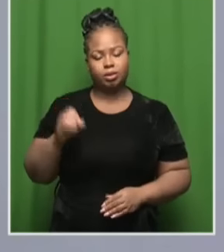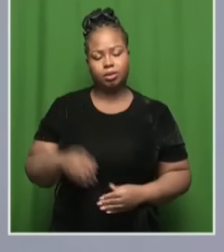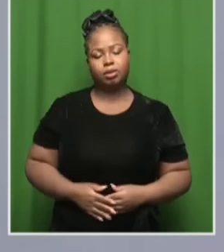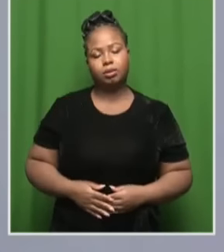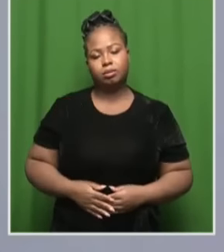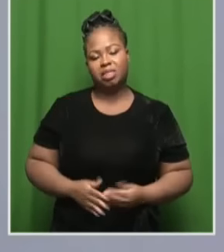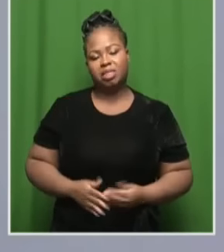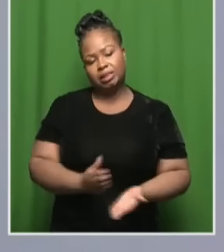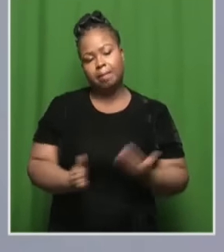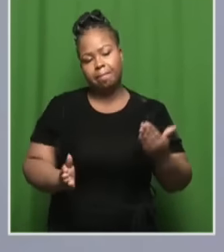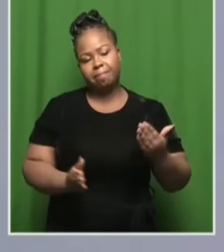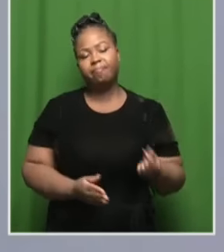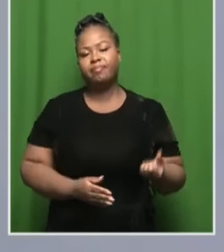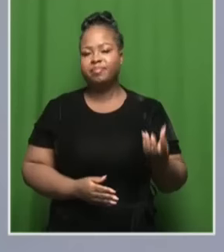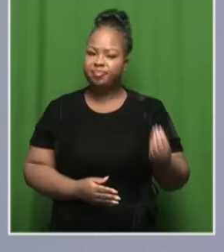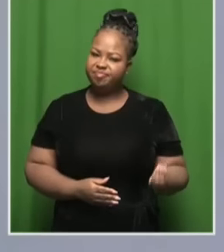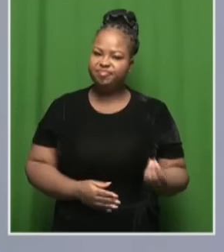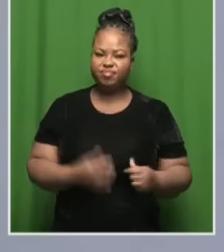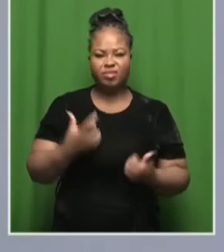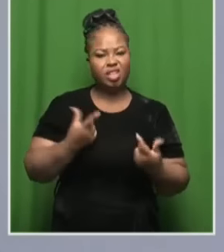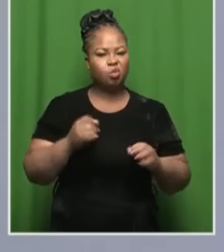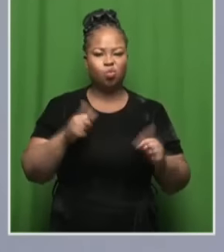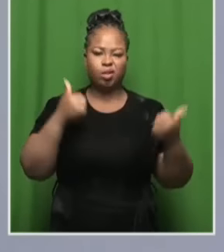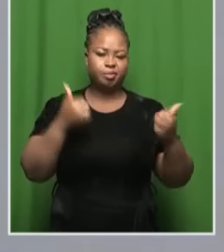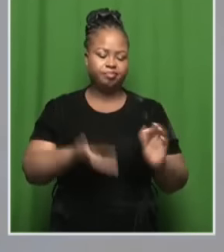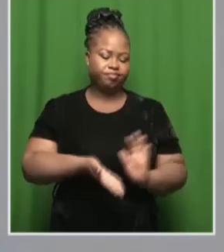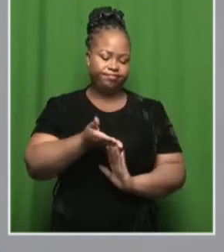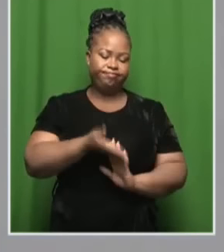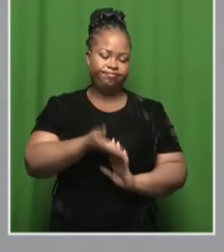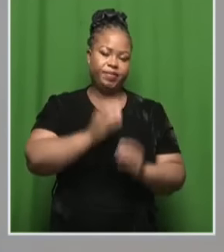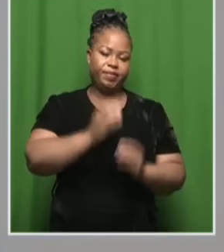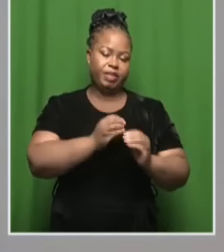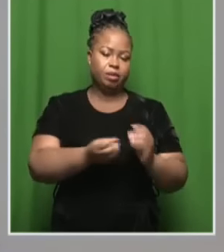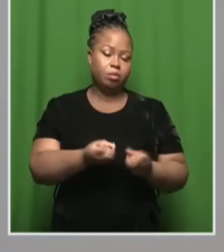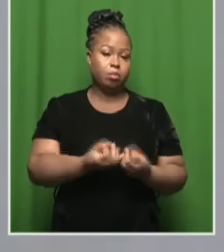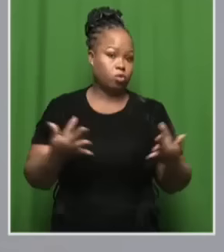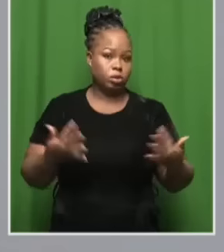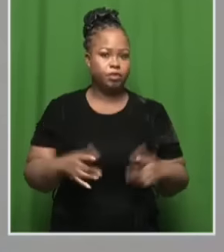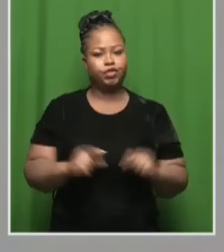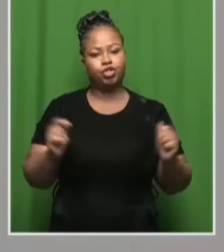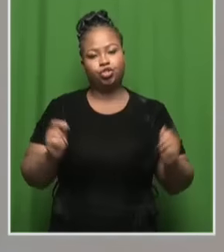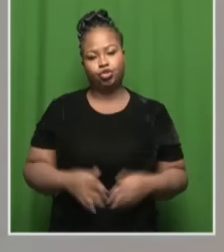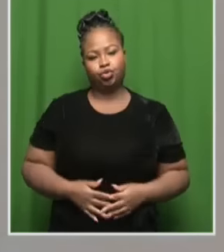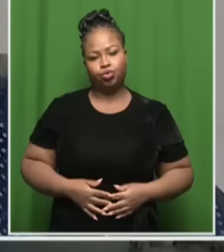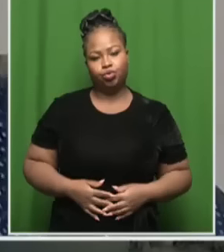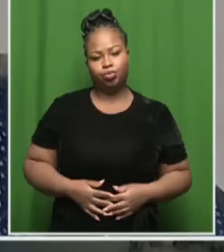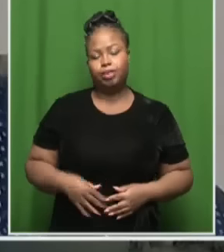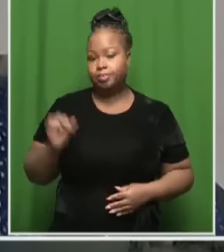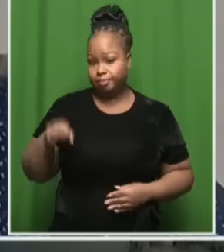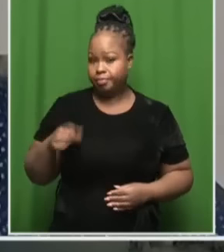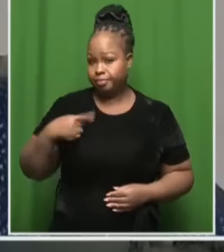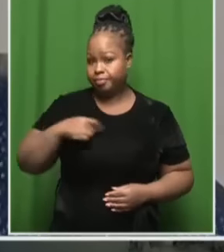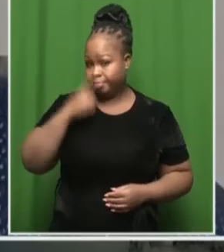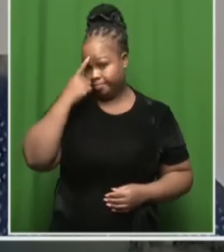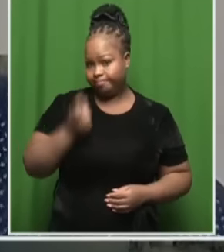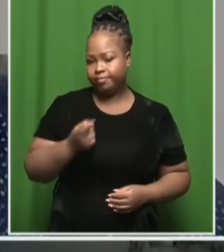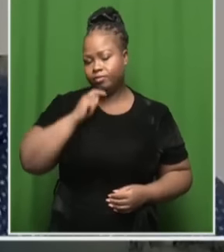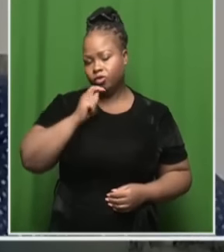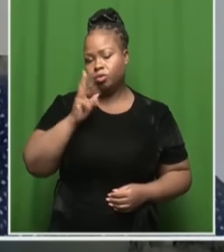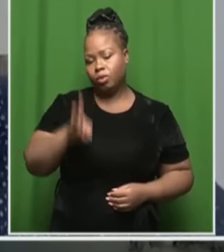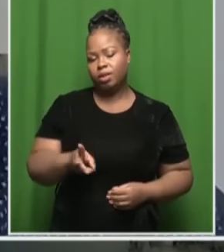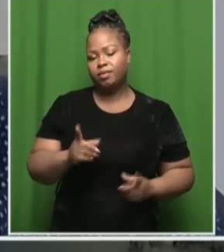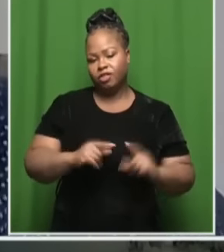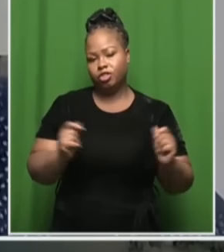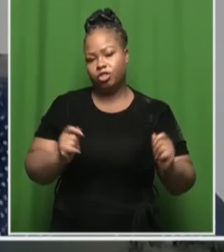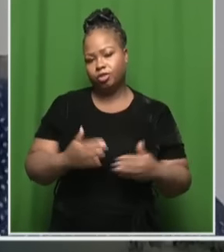the rest of municipalities have done extremely well, and a lot of them have completed this particular project. And yes, we believe that they will complete the